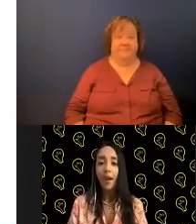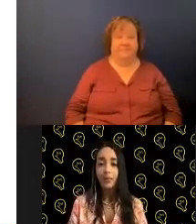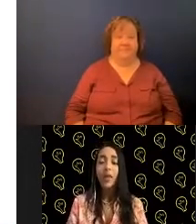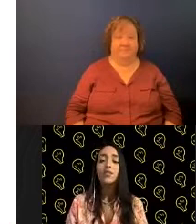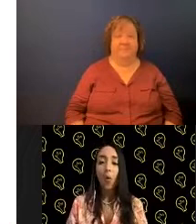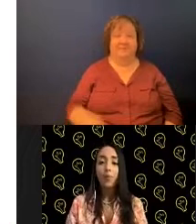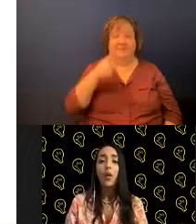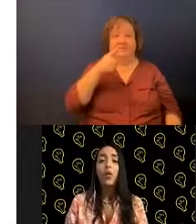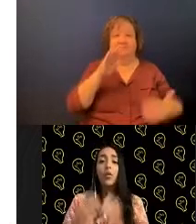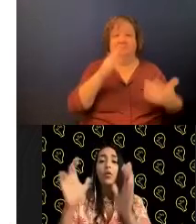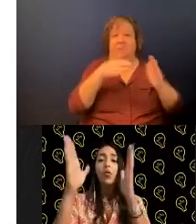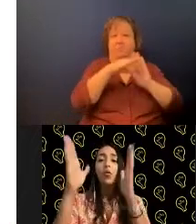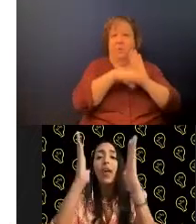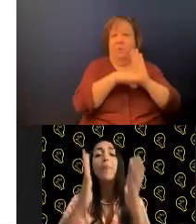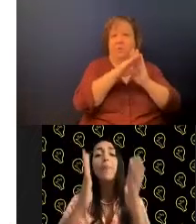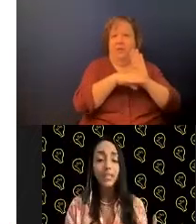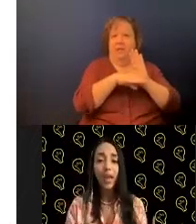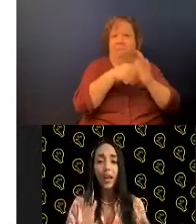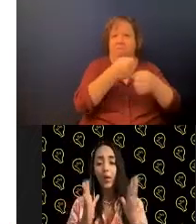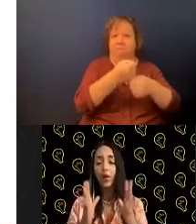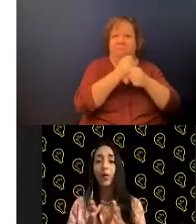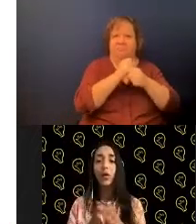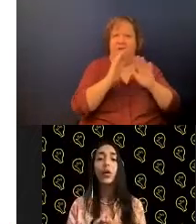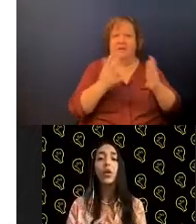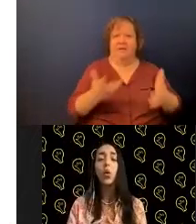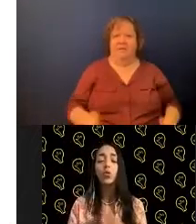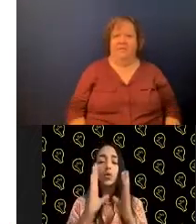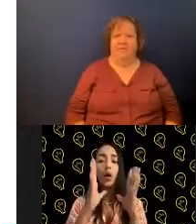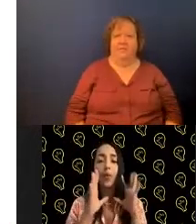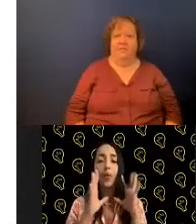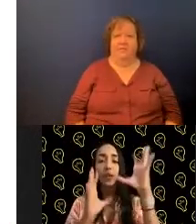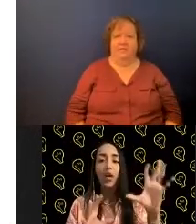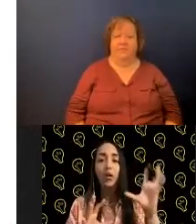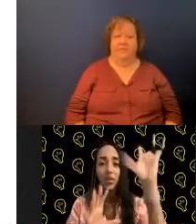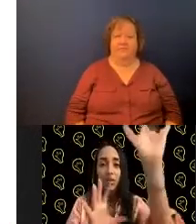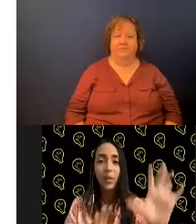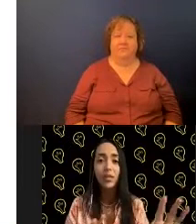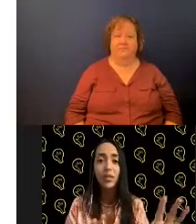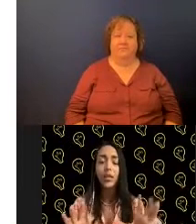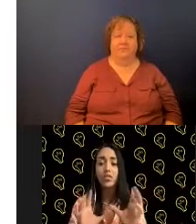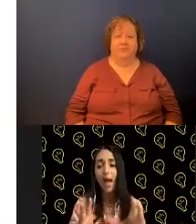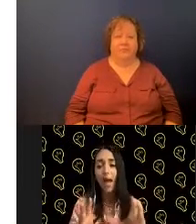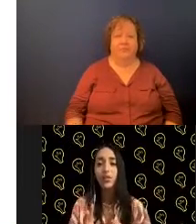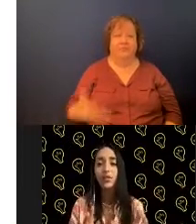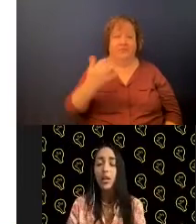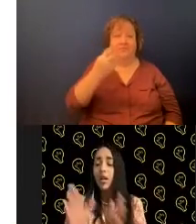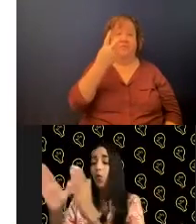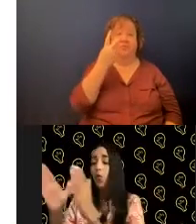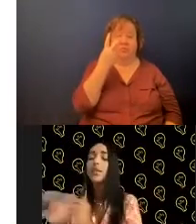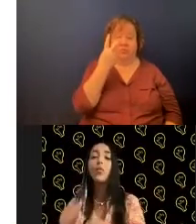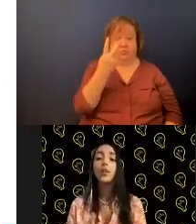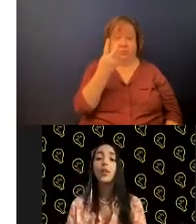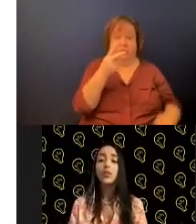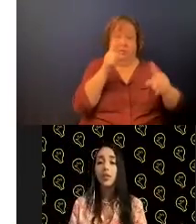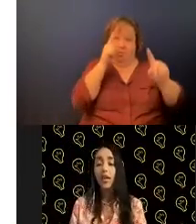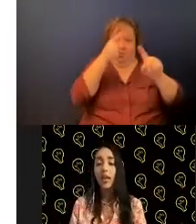All right, so with that being said, and our learning goals over there determined and established, we